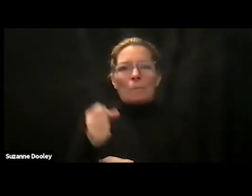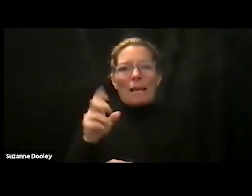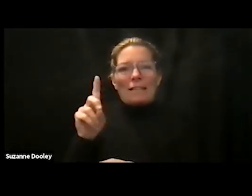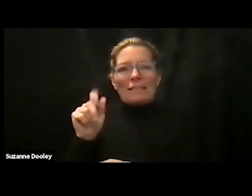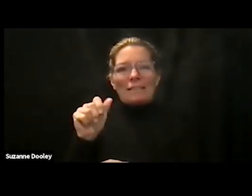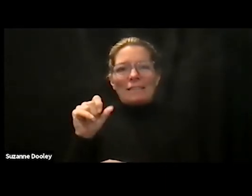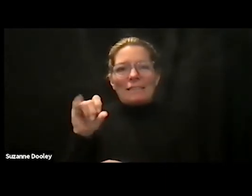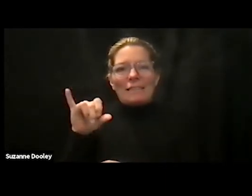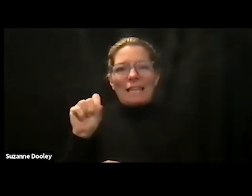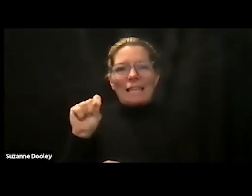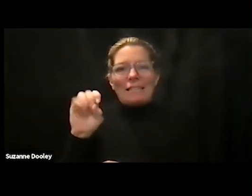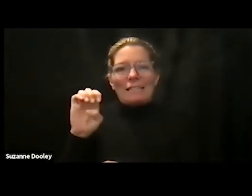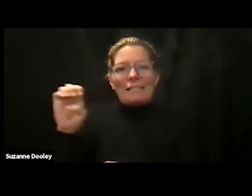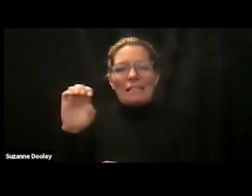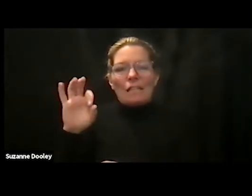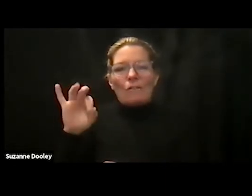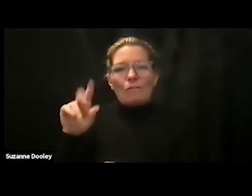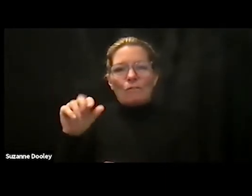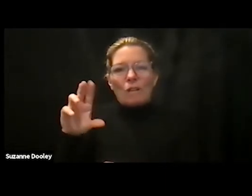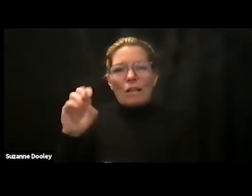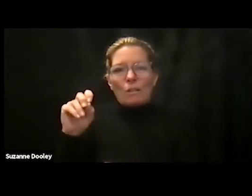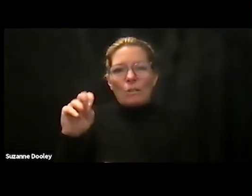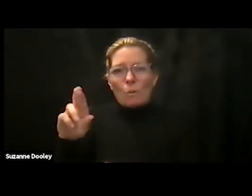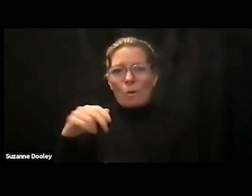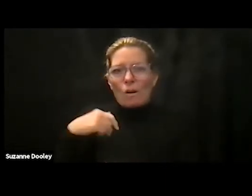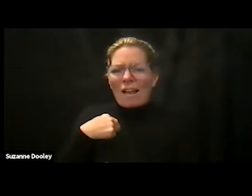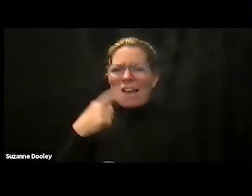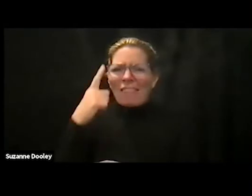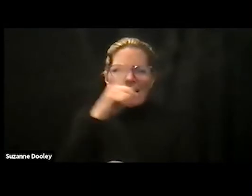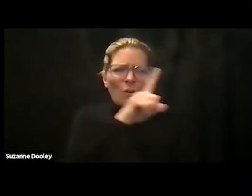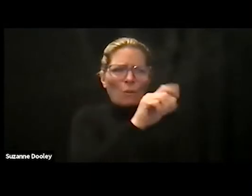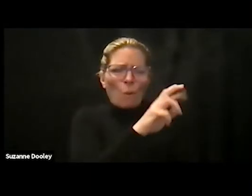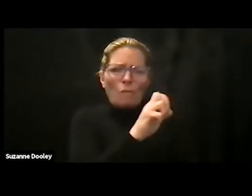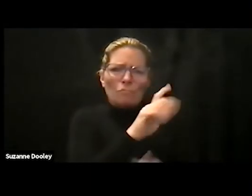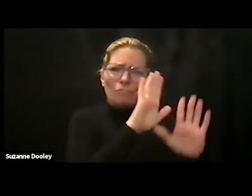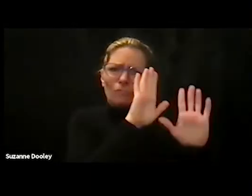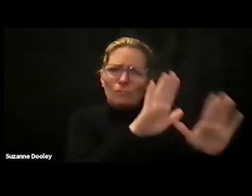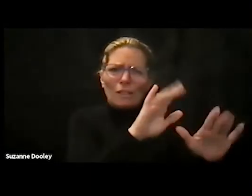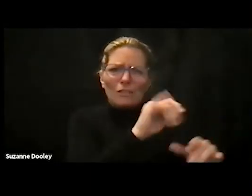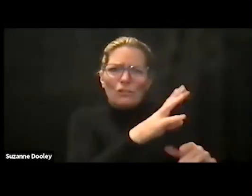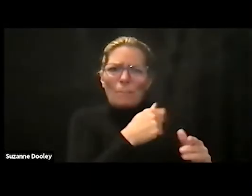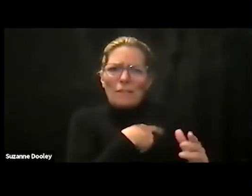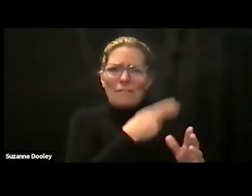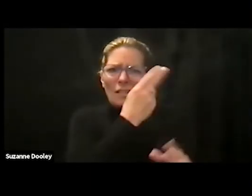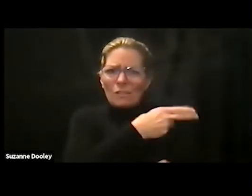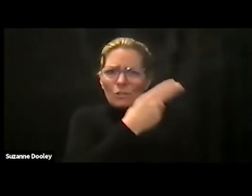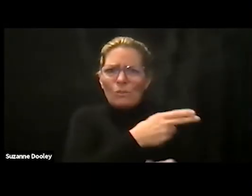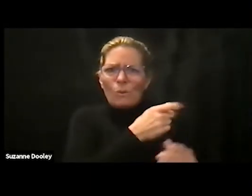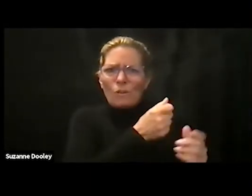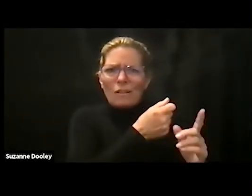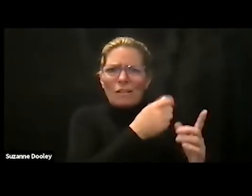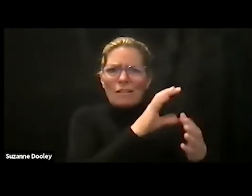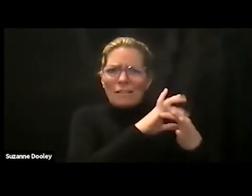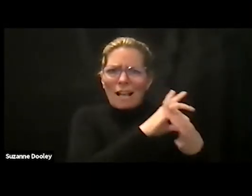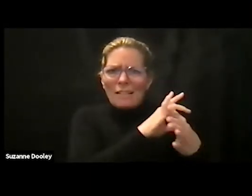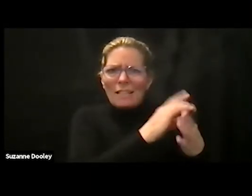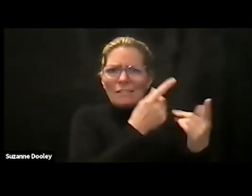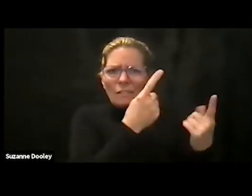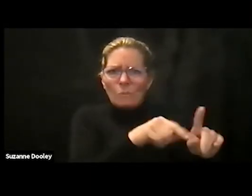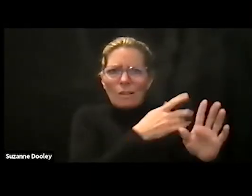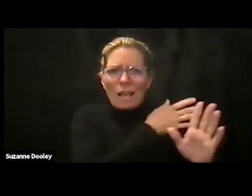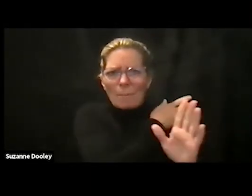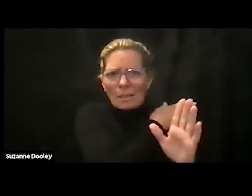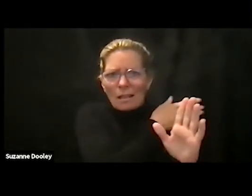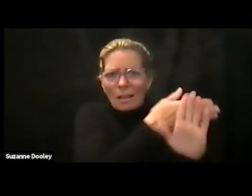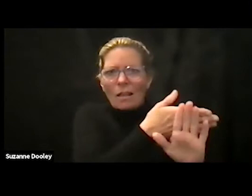Daisee Francour, if you could join us. I feel like Loren did such a great job at giving us the like historical context of how we got to where we are